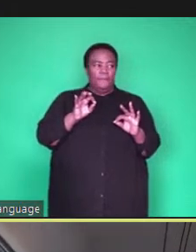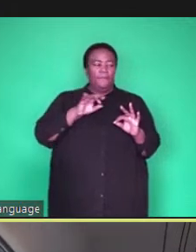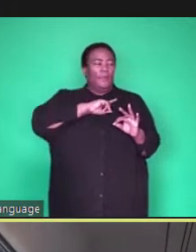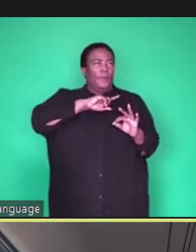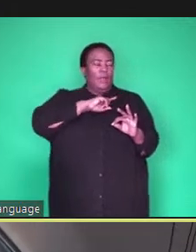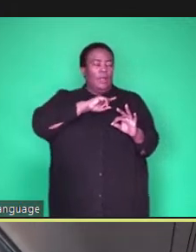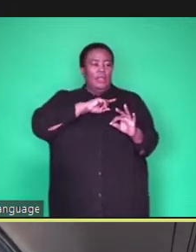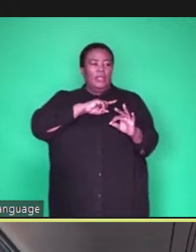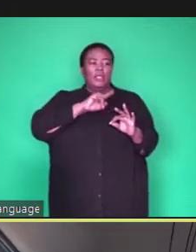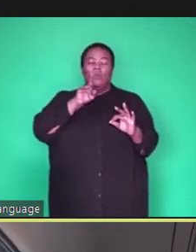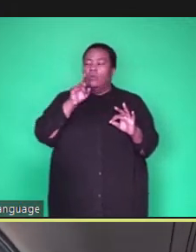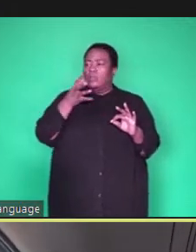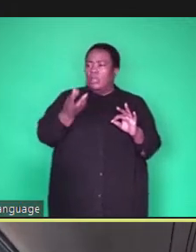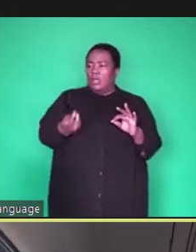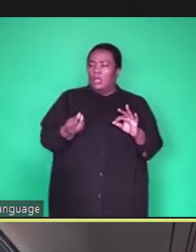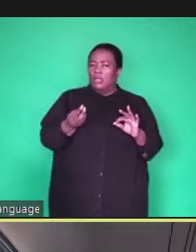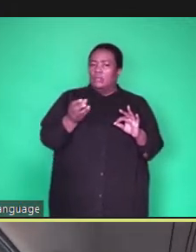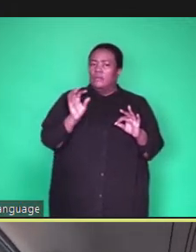there is